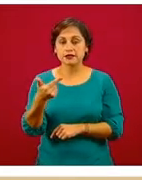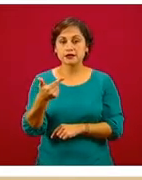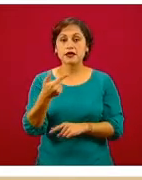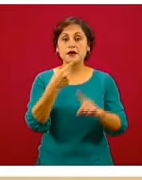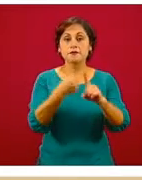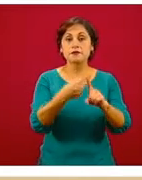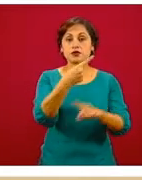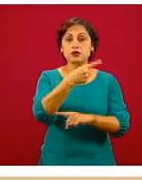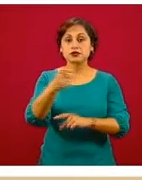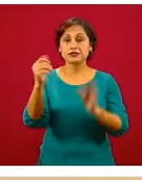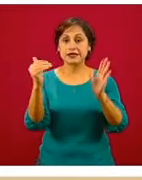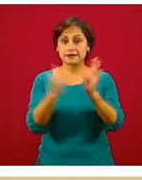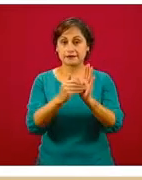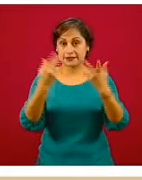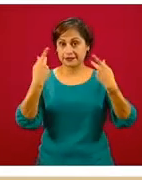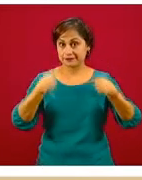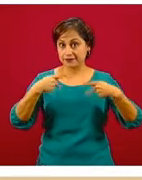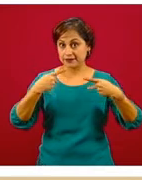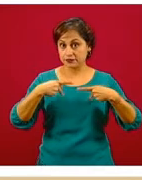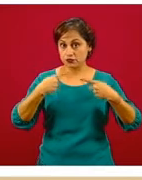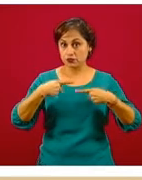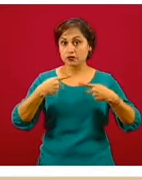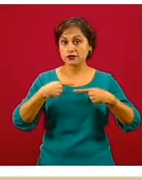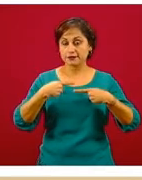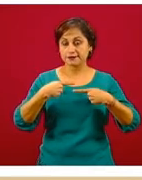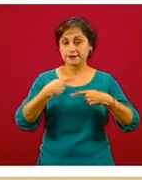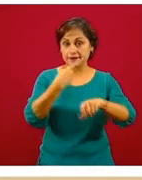per 100,000 inhabitants.